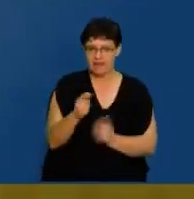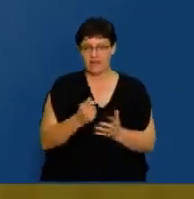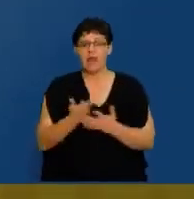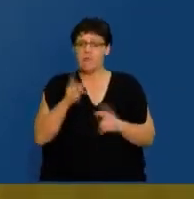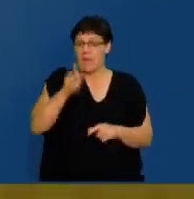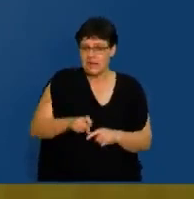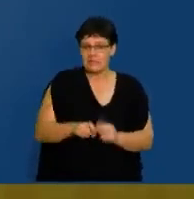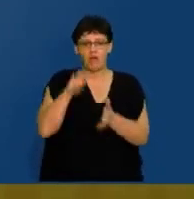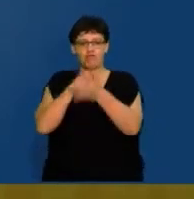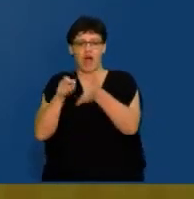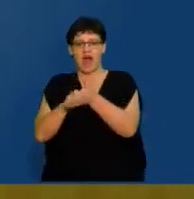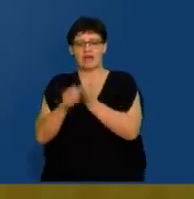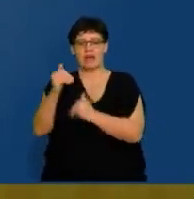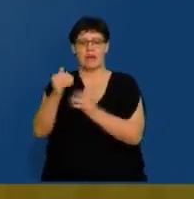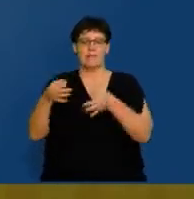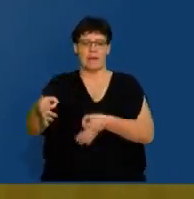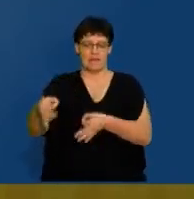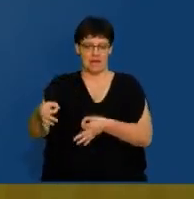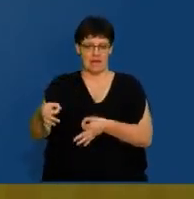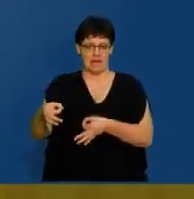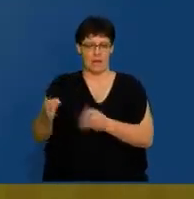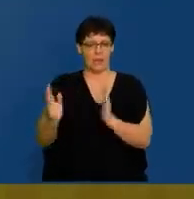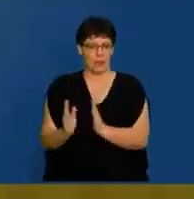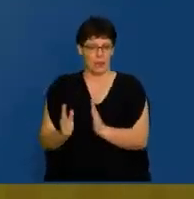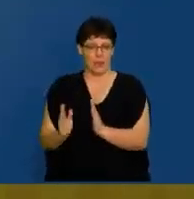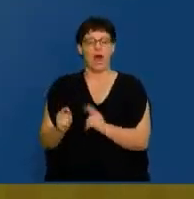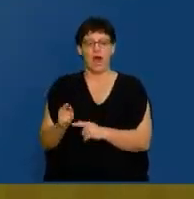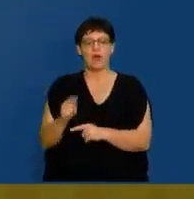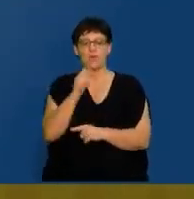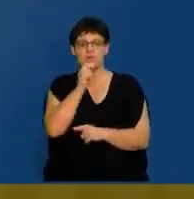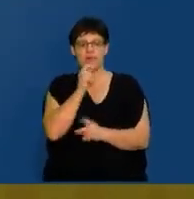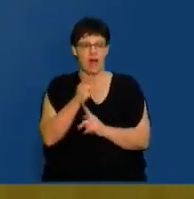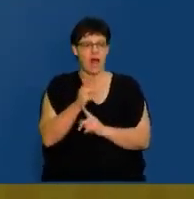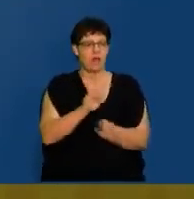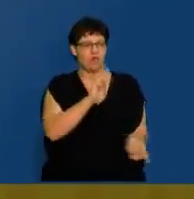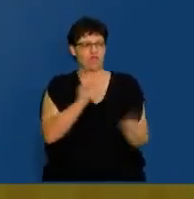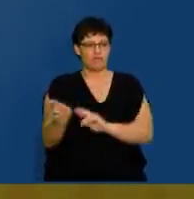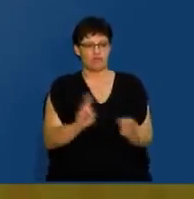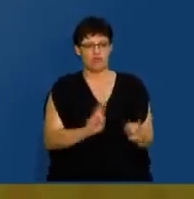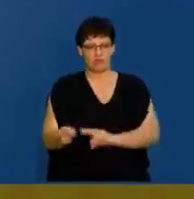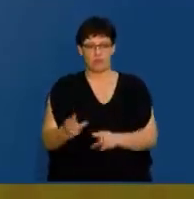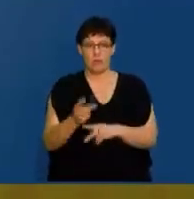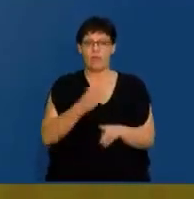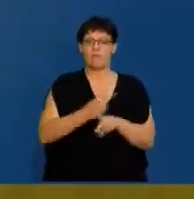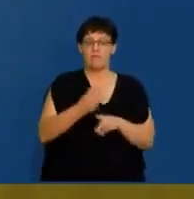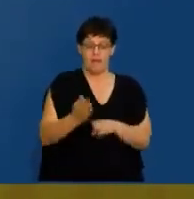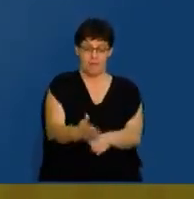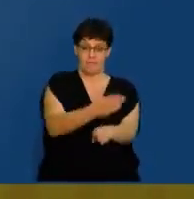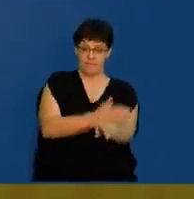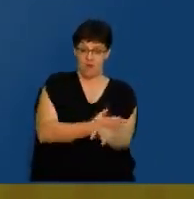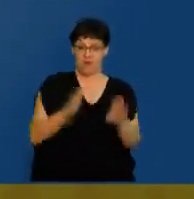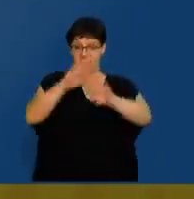write them out on a small piece of paper and use that as a chit reference when you are preparing the night before the